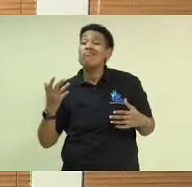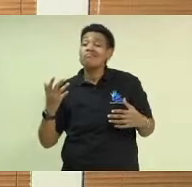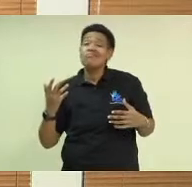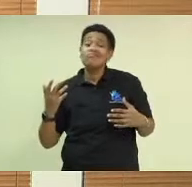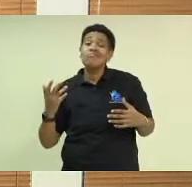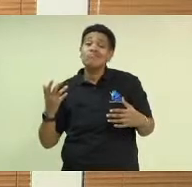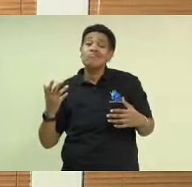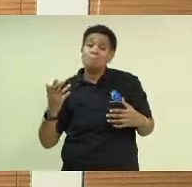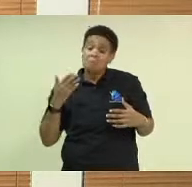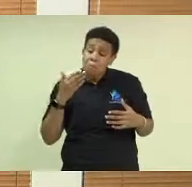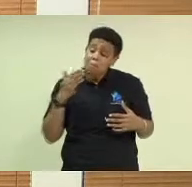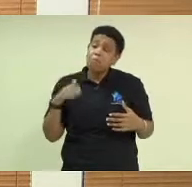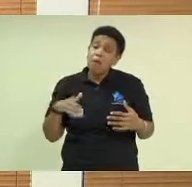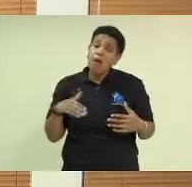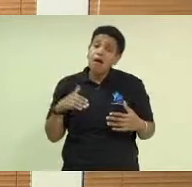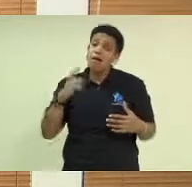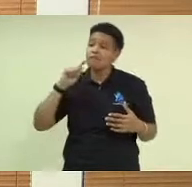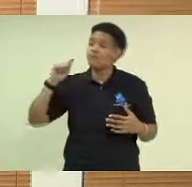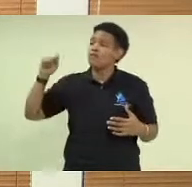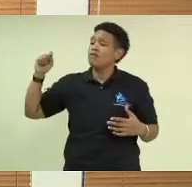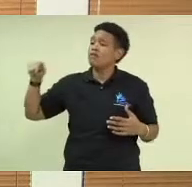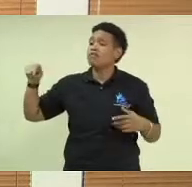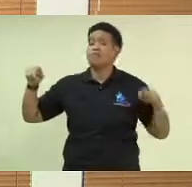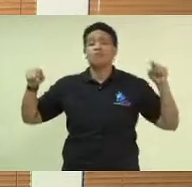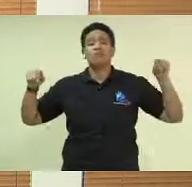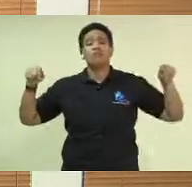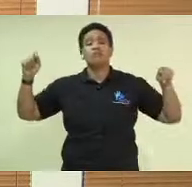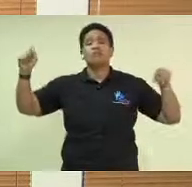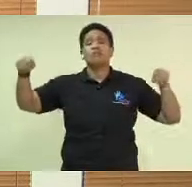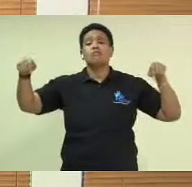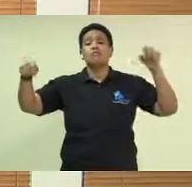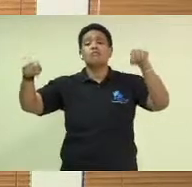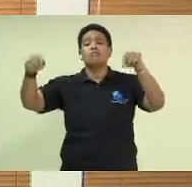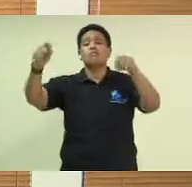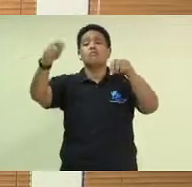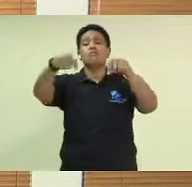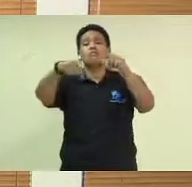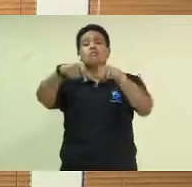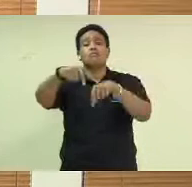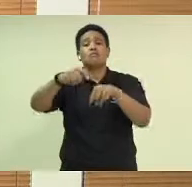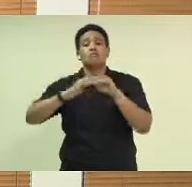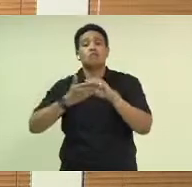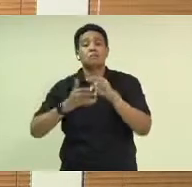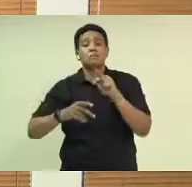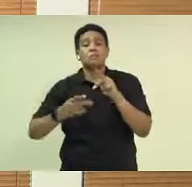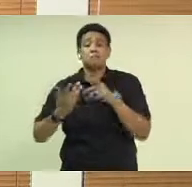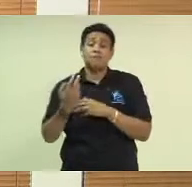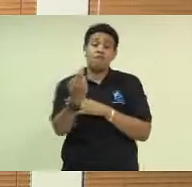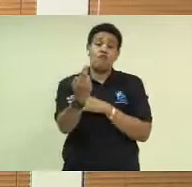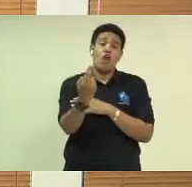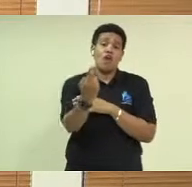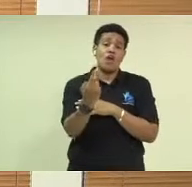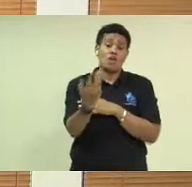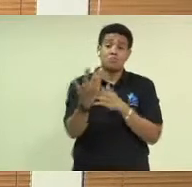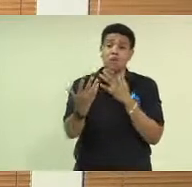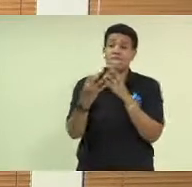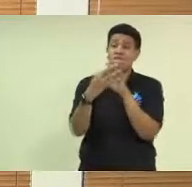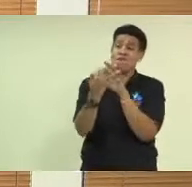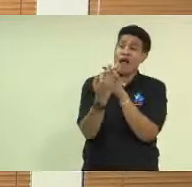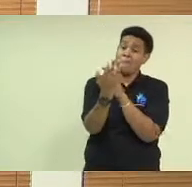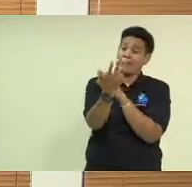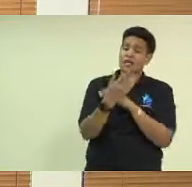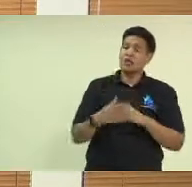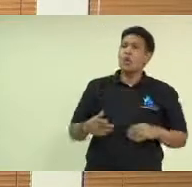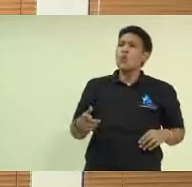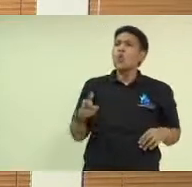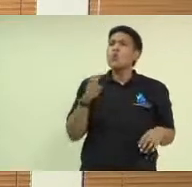to your fellow Jamaicans, maybe friends, maybe family,